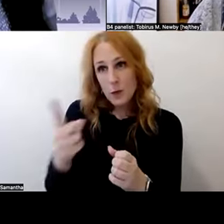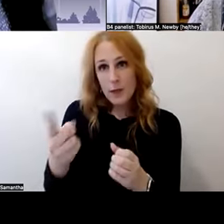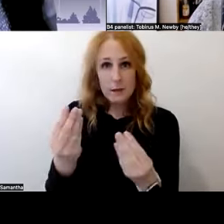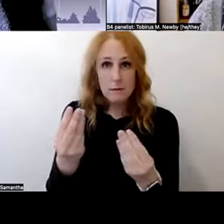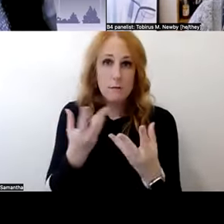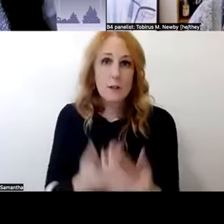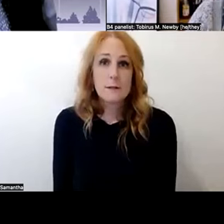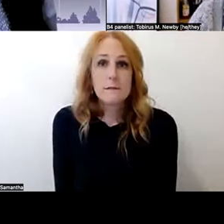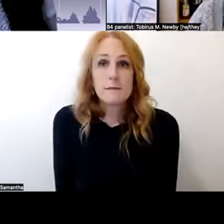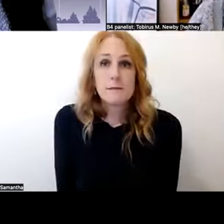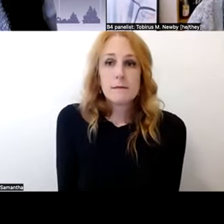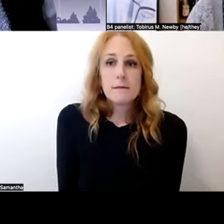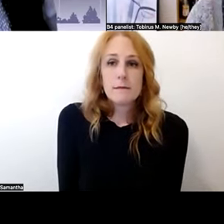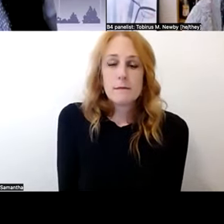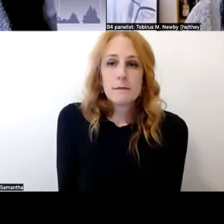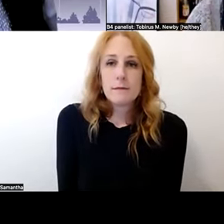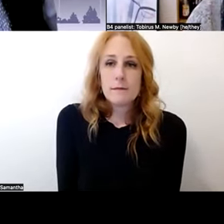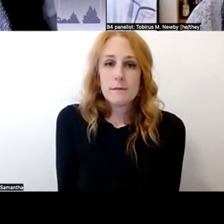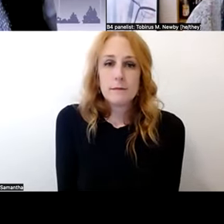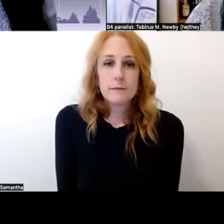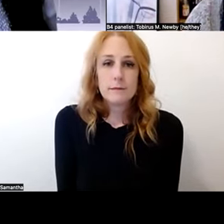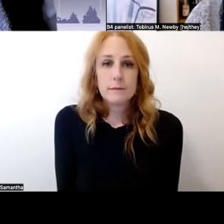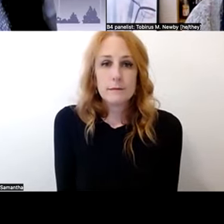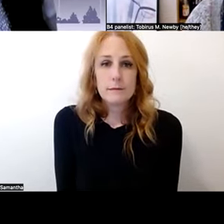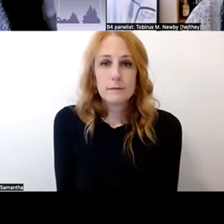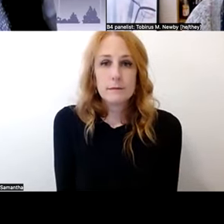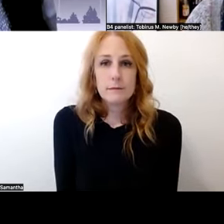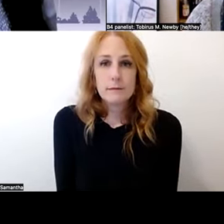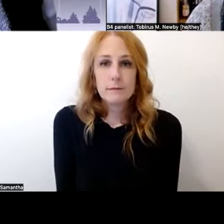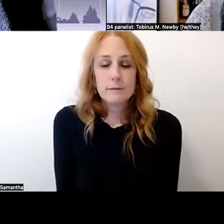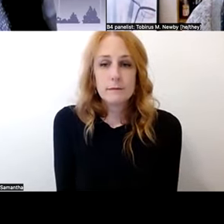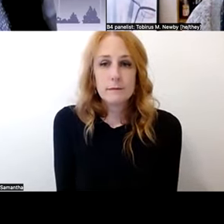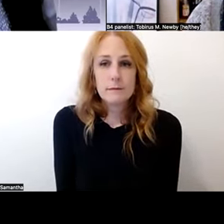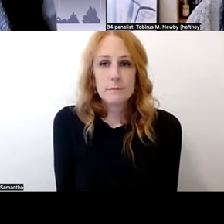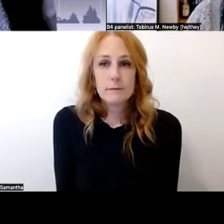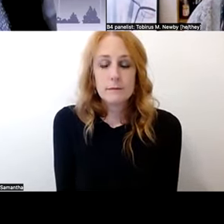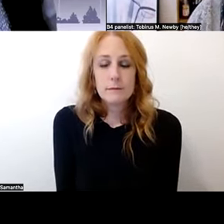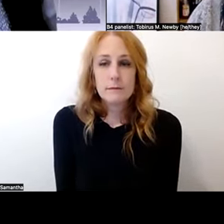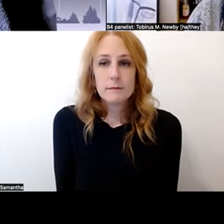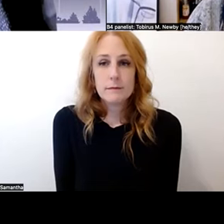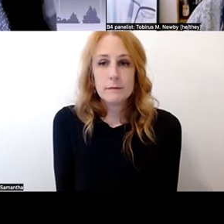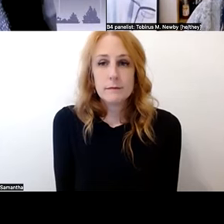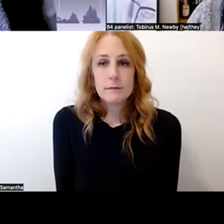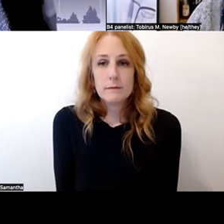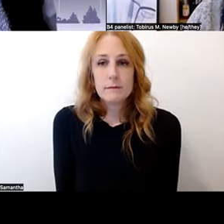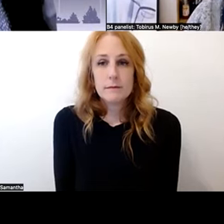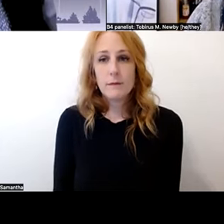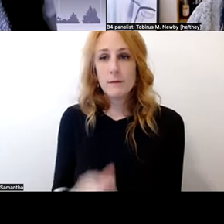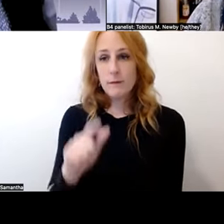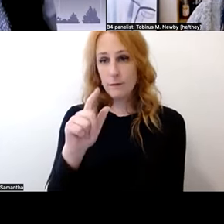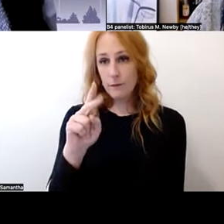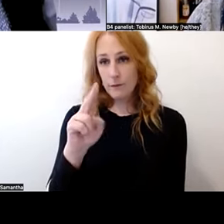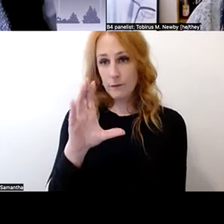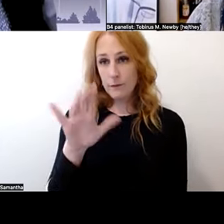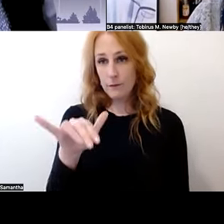Thank you, Tobirus. Lucy, did you want to? Yeah, I mean, I have one quick thought